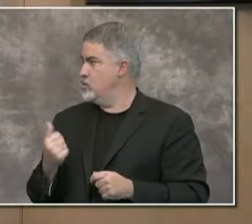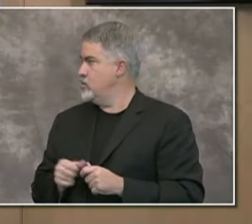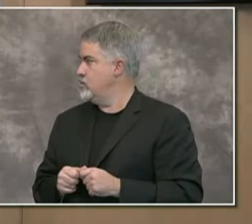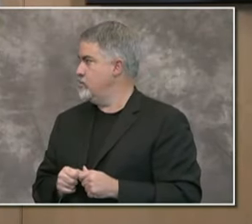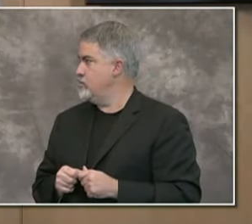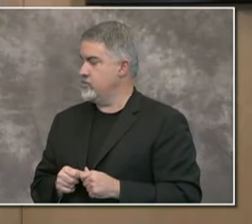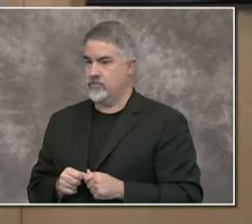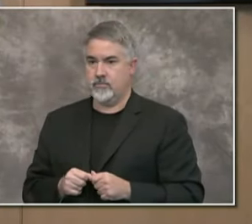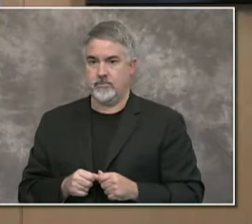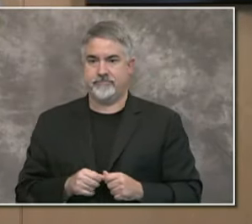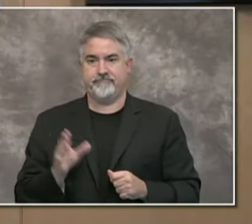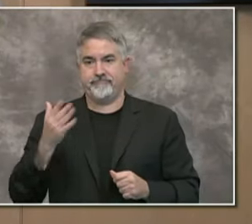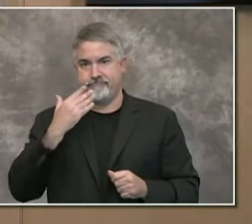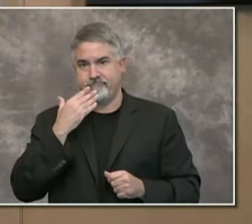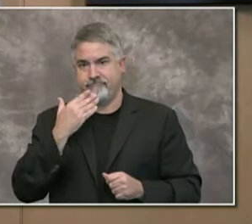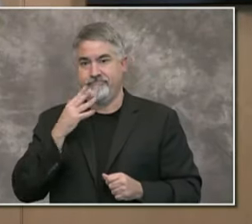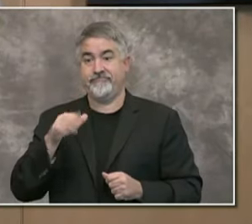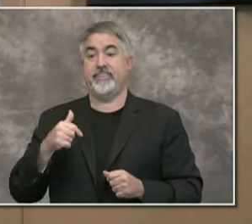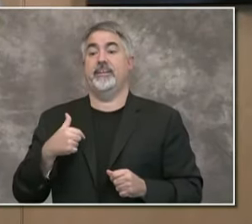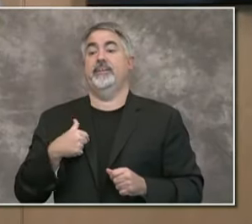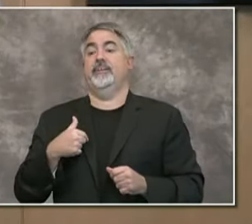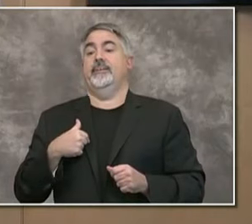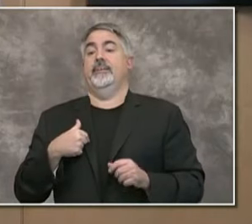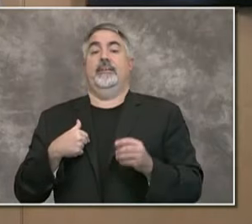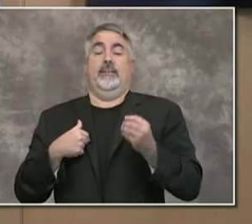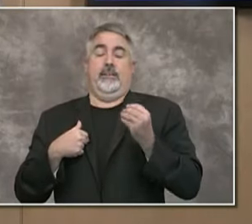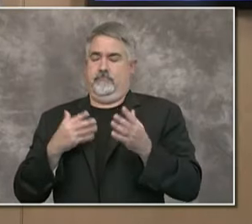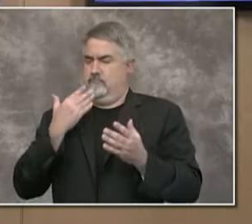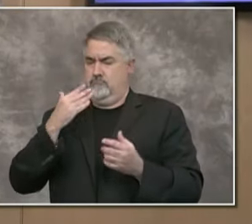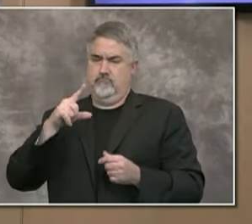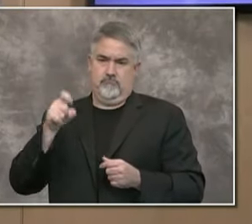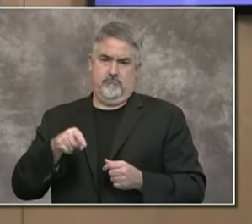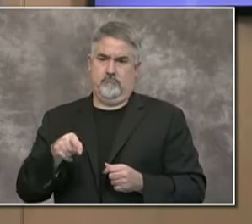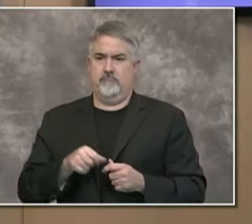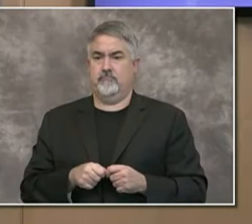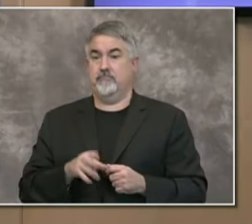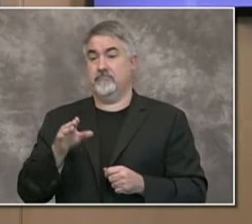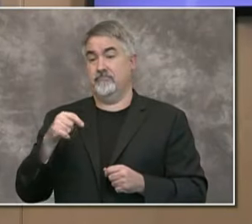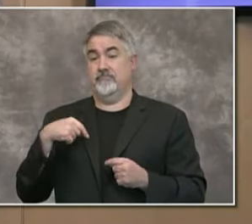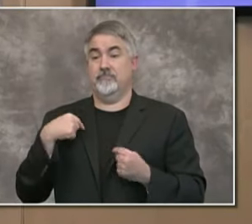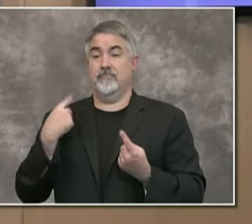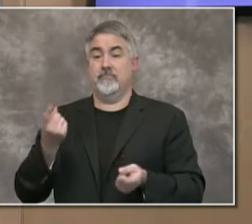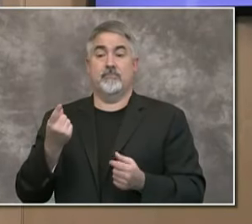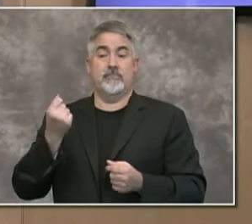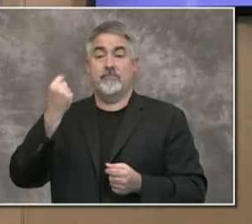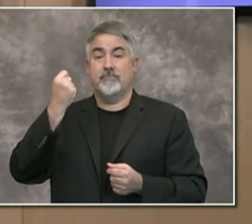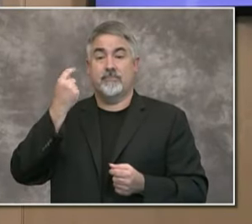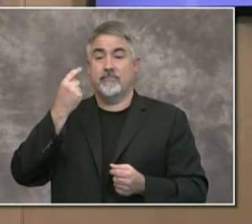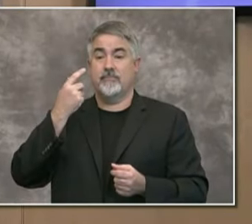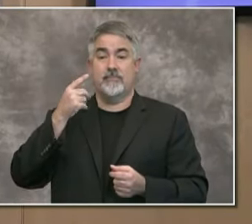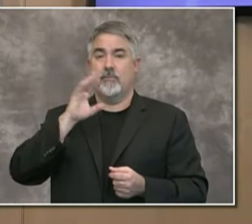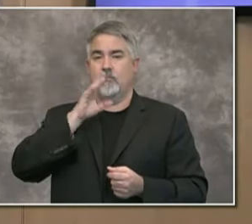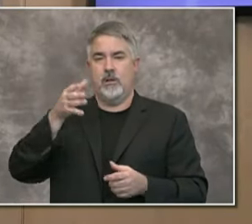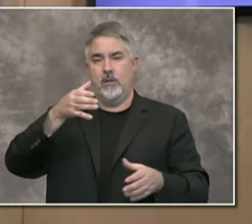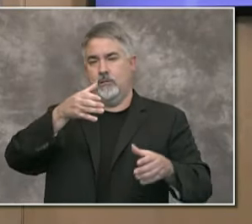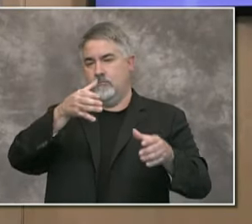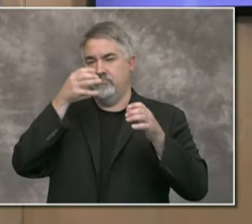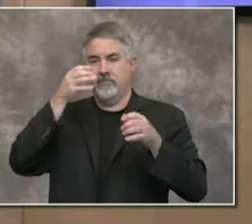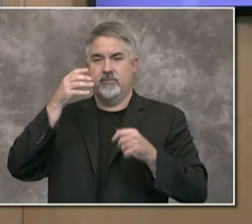Thank you. It is an excellent question, and by the end of this, you will all be epidemiologists. I think it's fair to